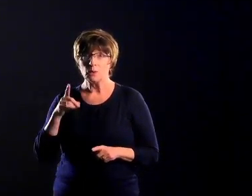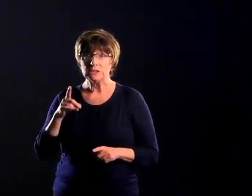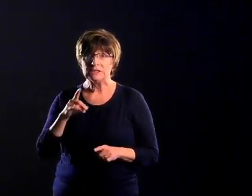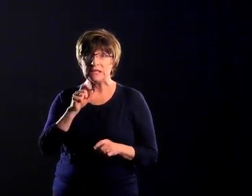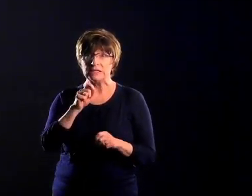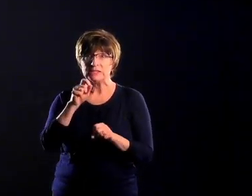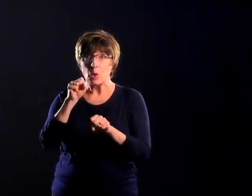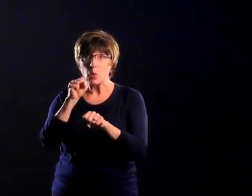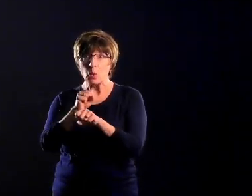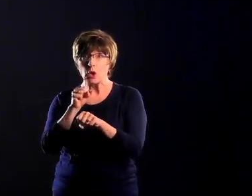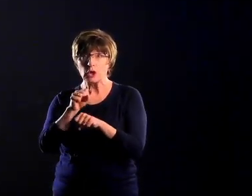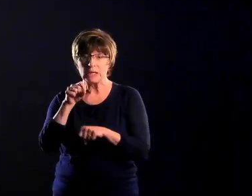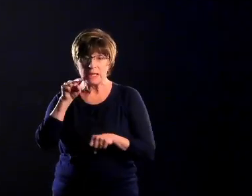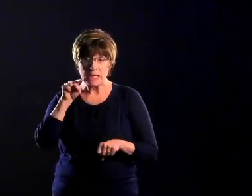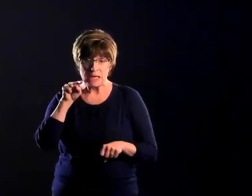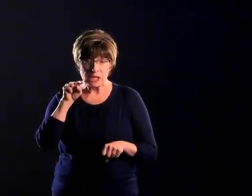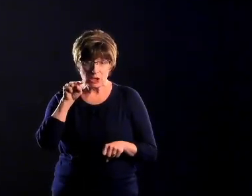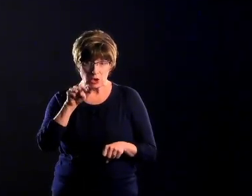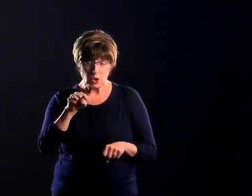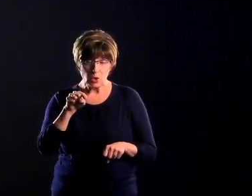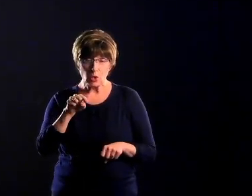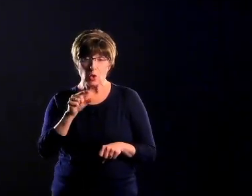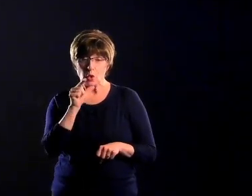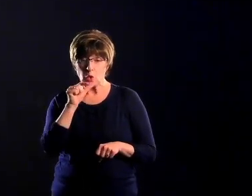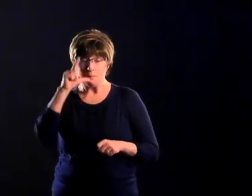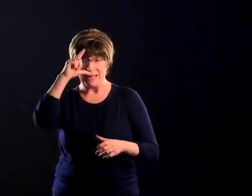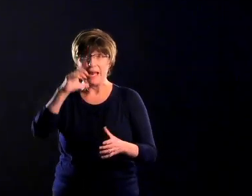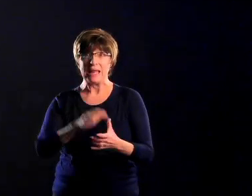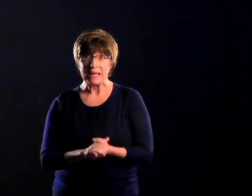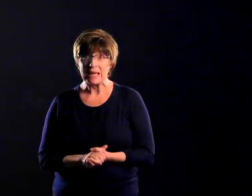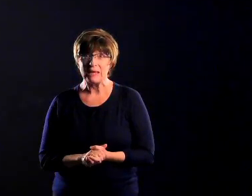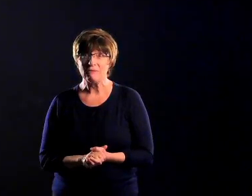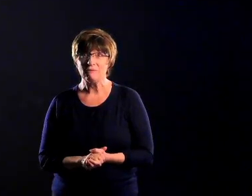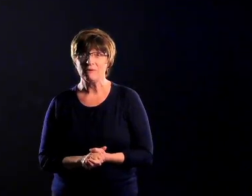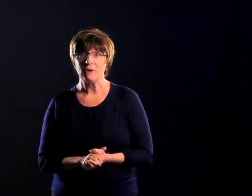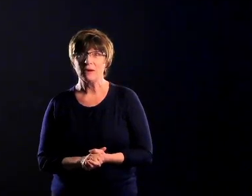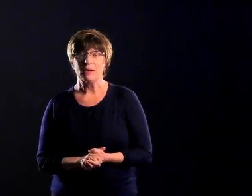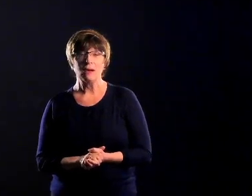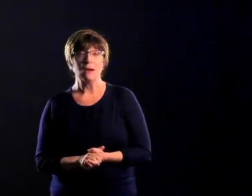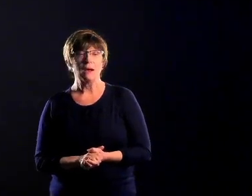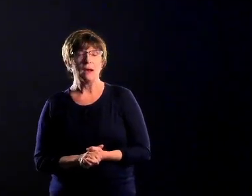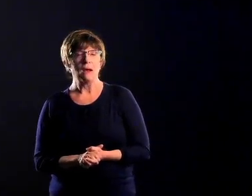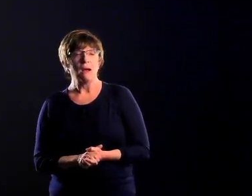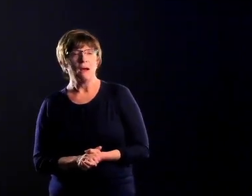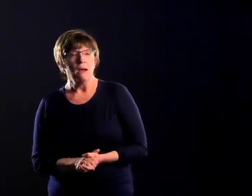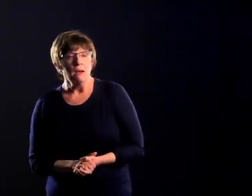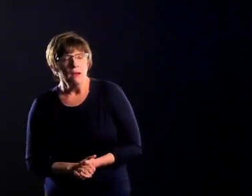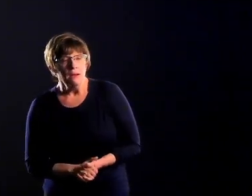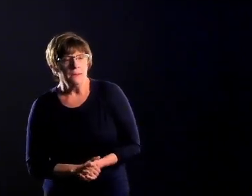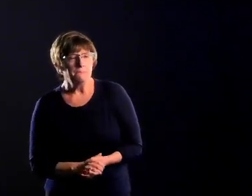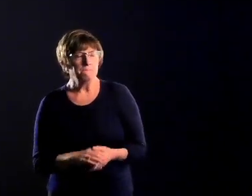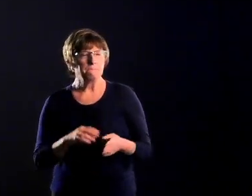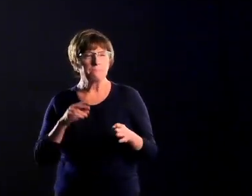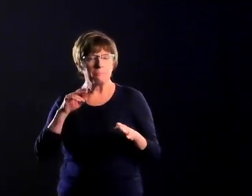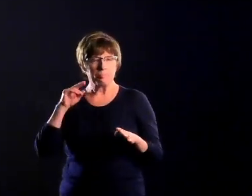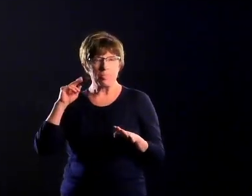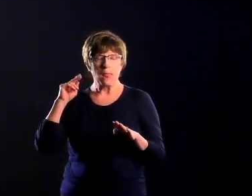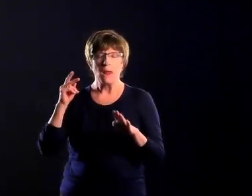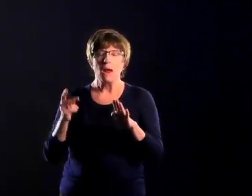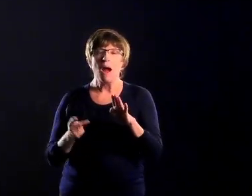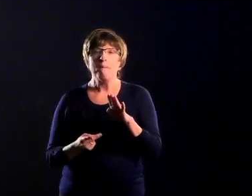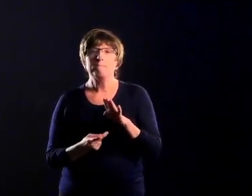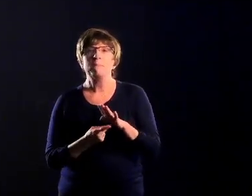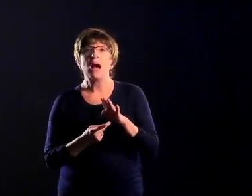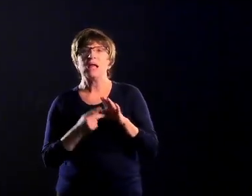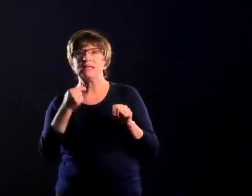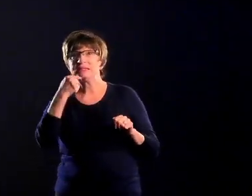who believe. So what Paul is saying to the Thessalonican church there is that as they went